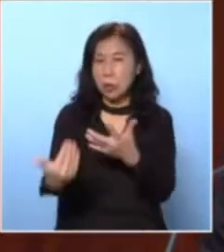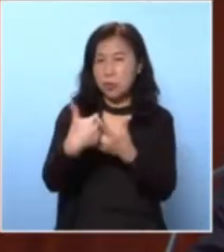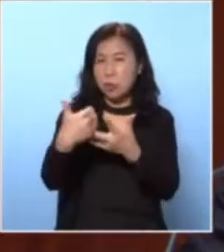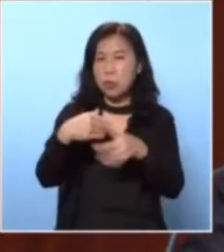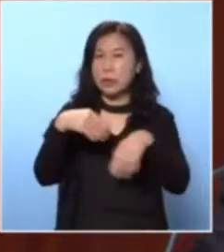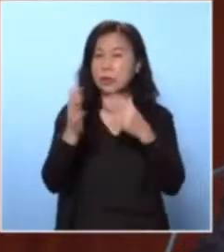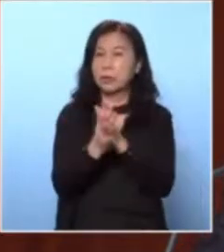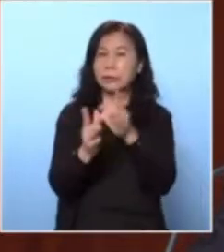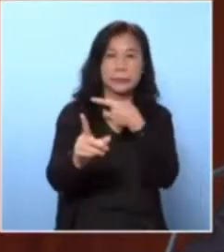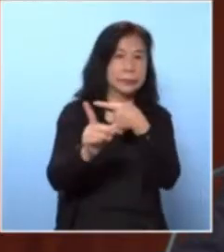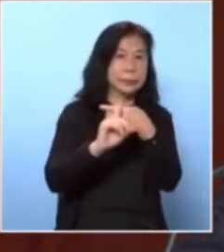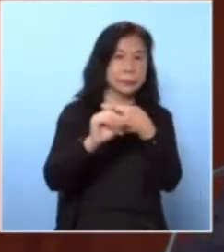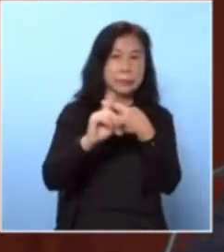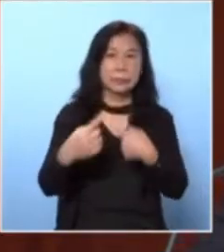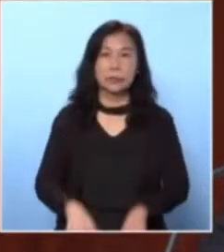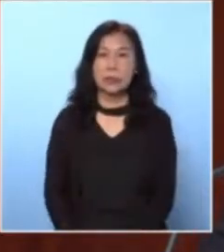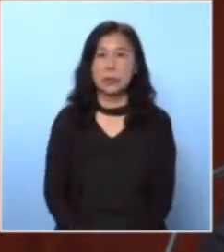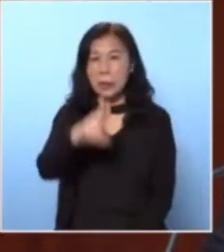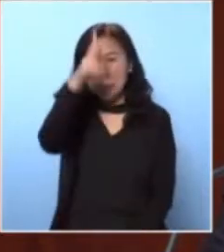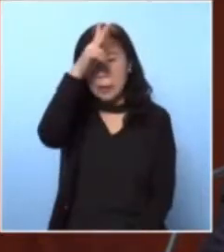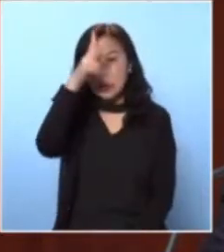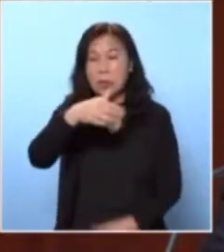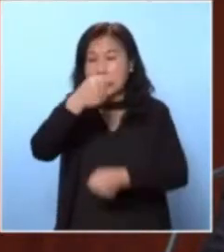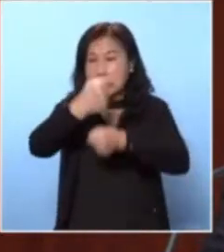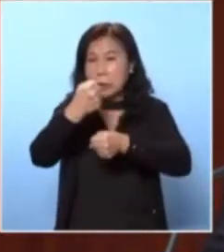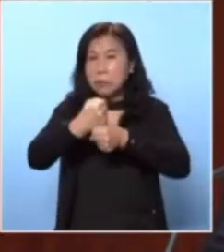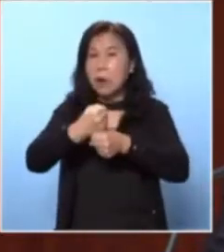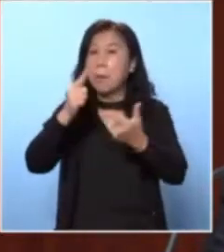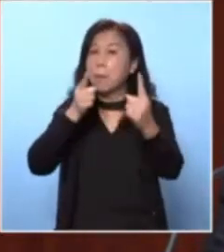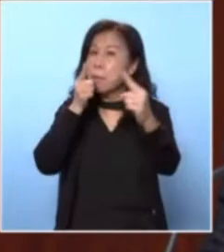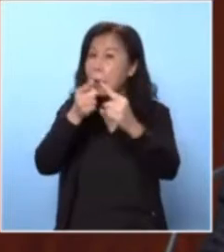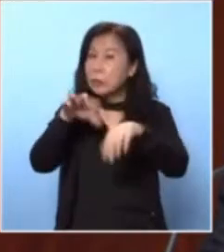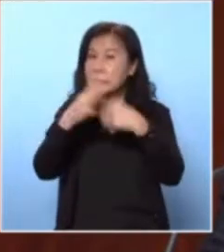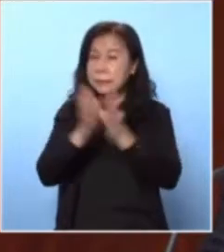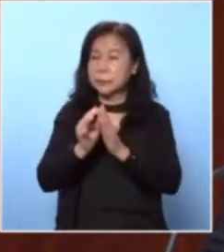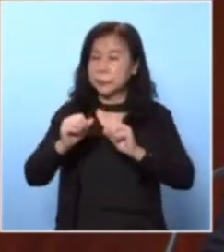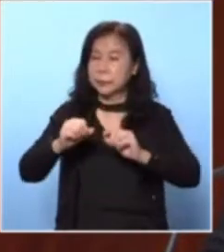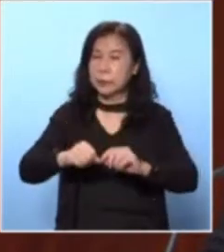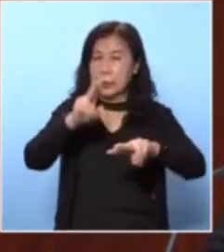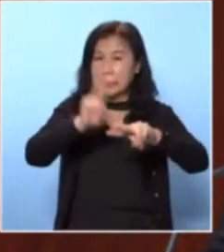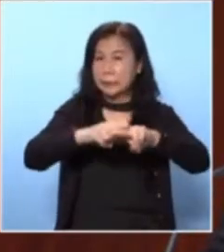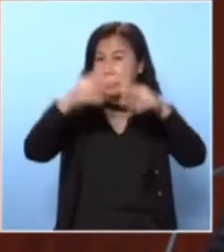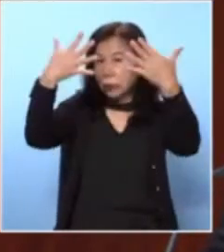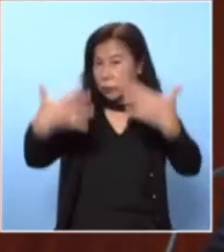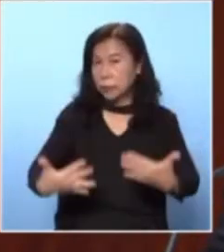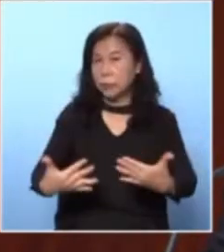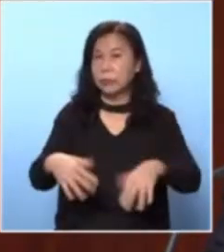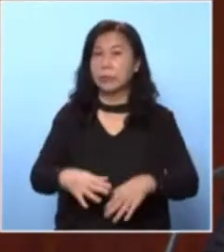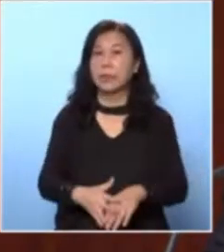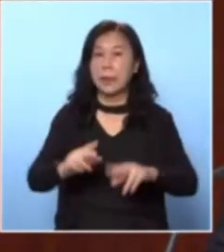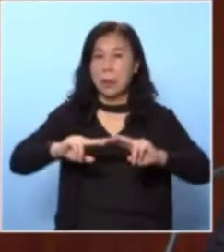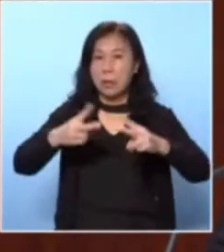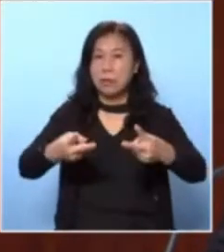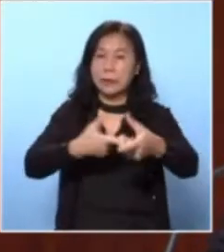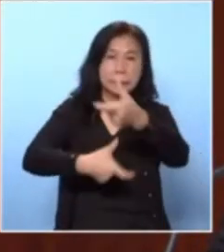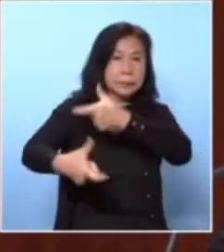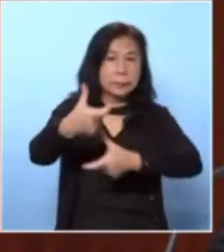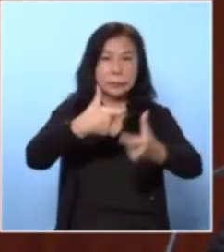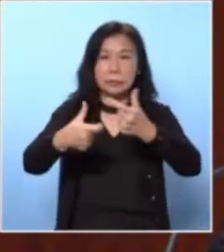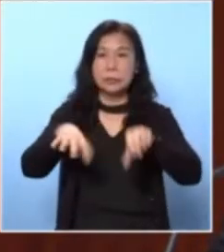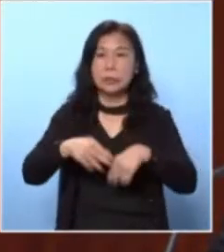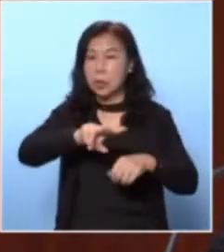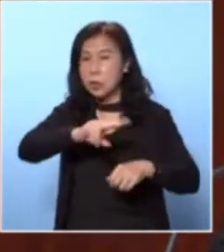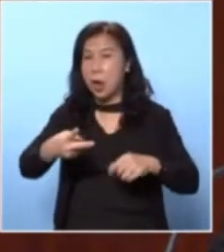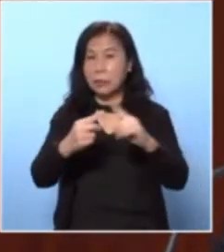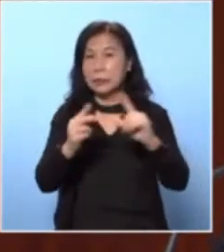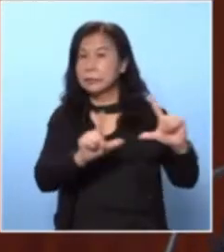us. Challenges and opportunities. Our governing tenets are to uphold one country, two systems, strengthen